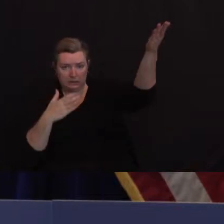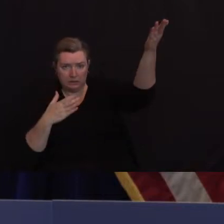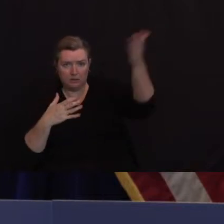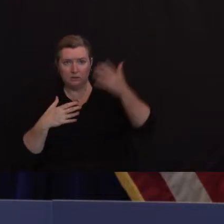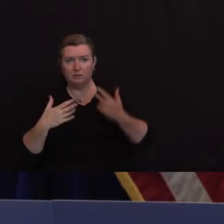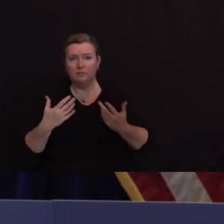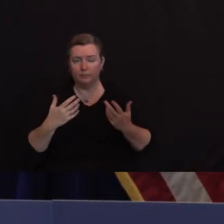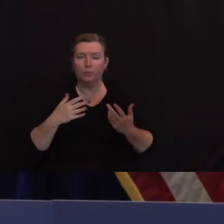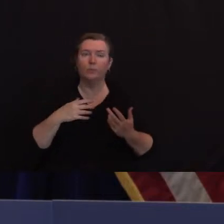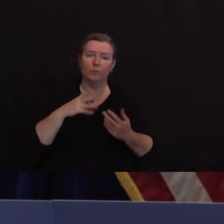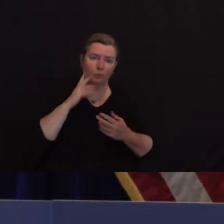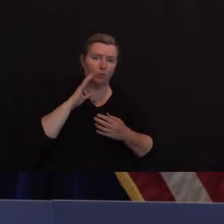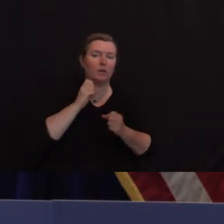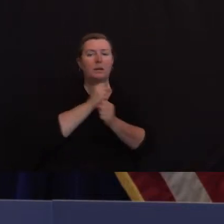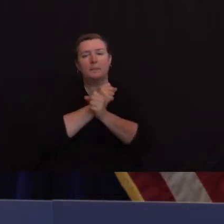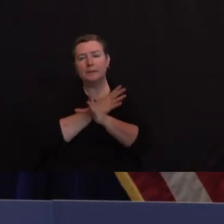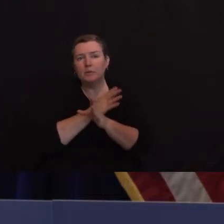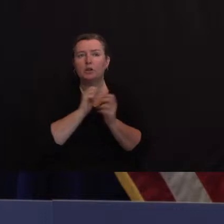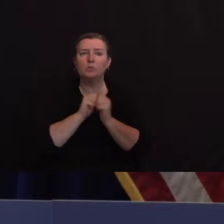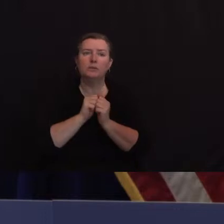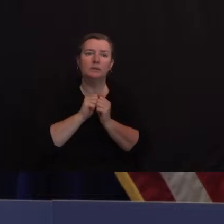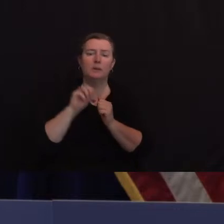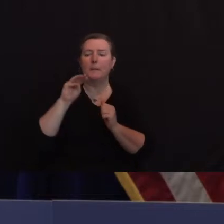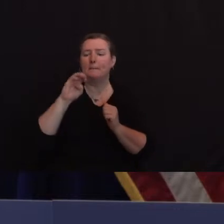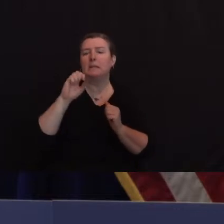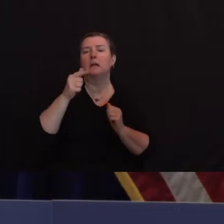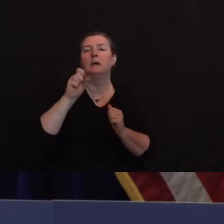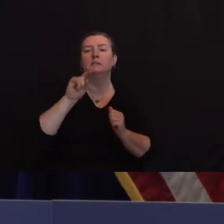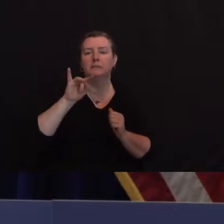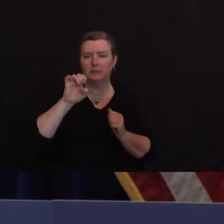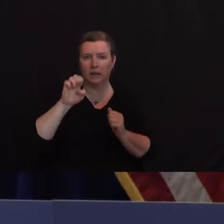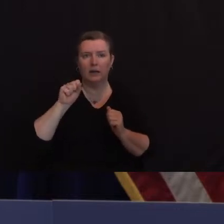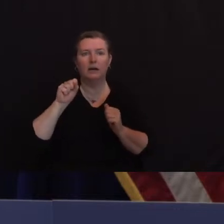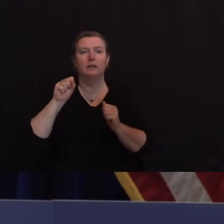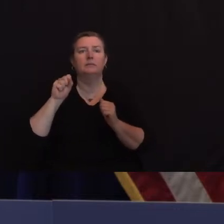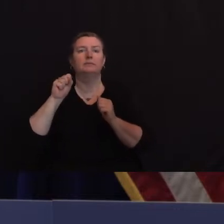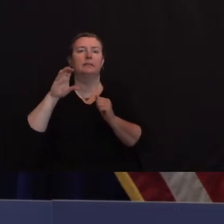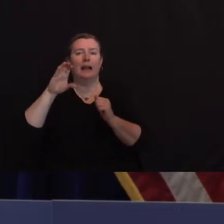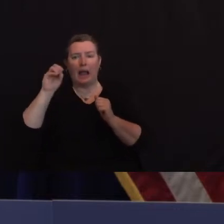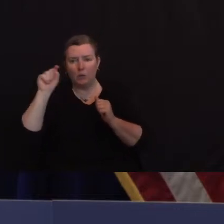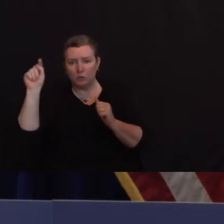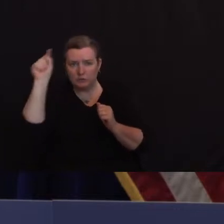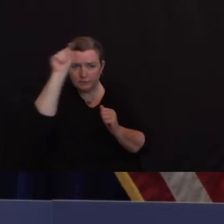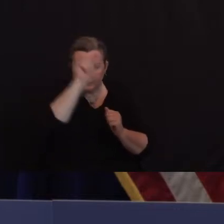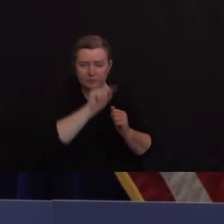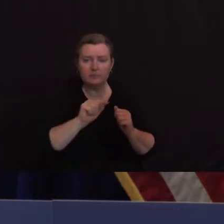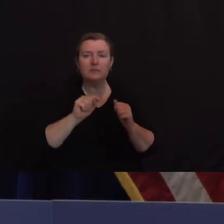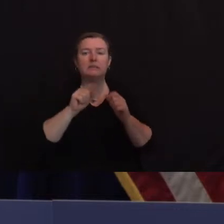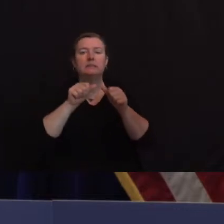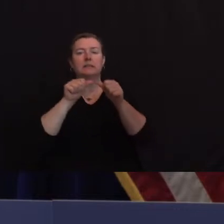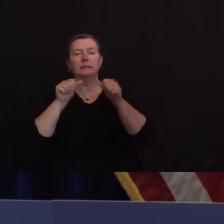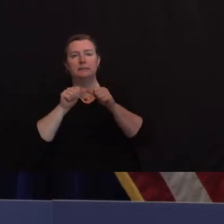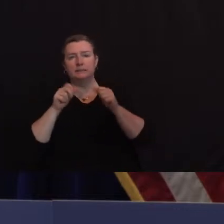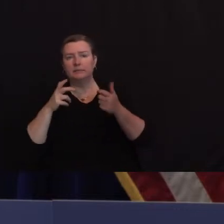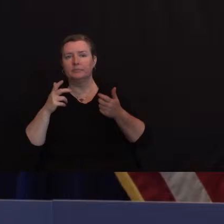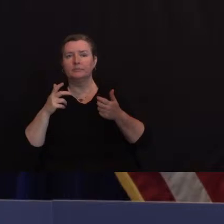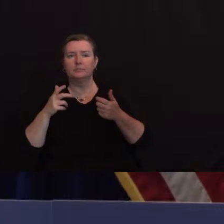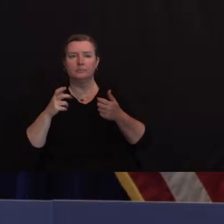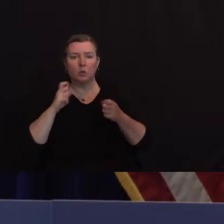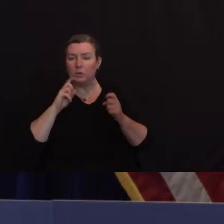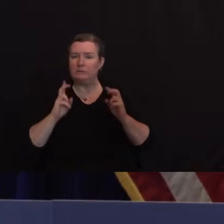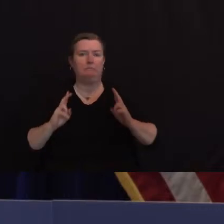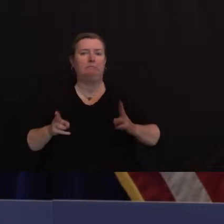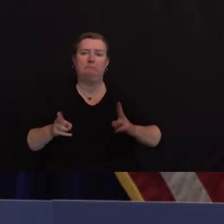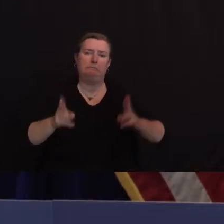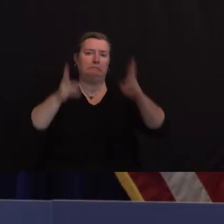mega sites, county sites, and all of our existing sites to get as many people vaccinated as possible. We will